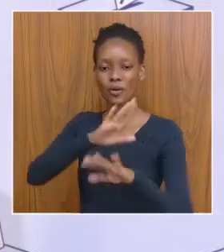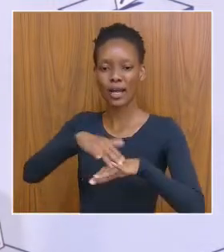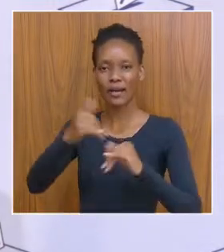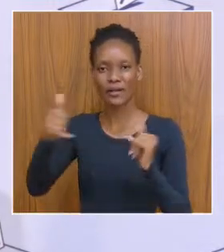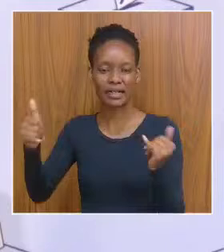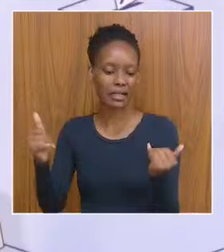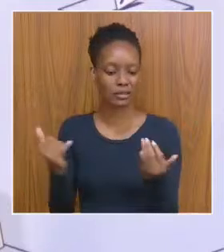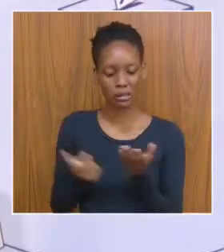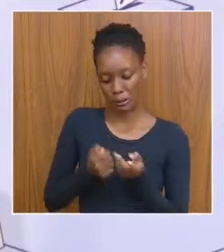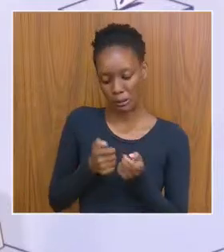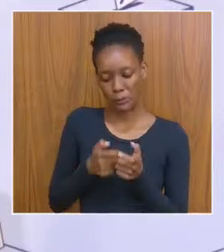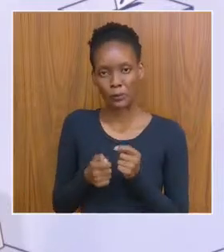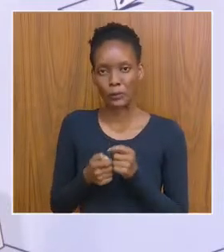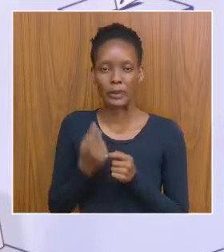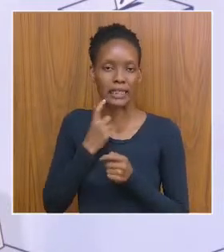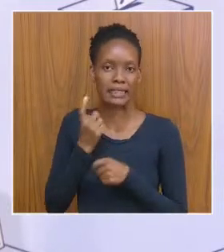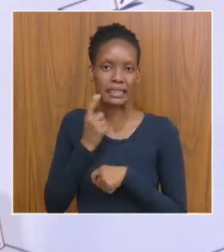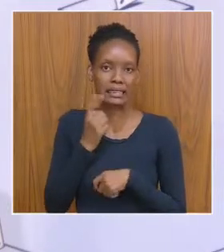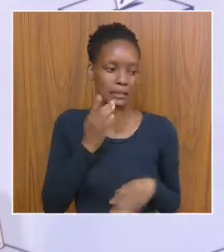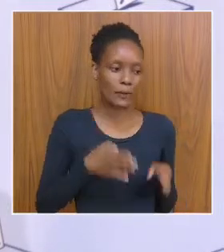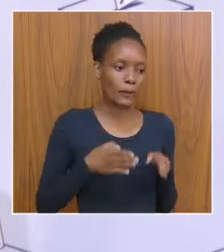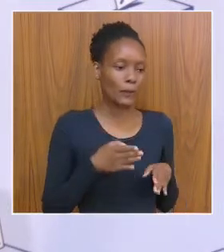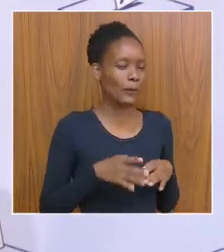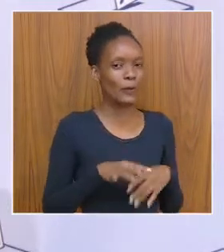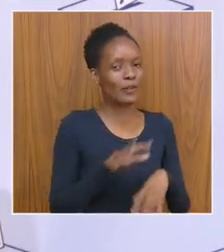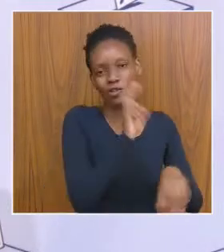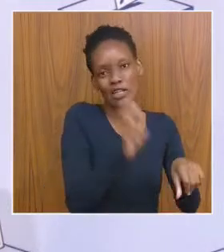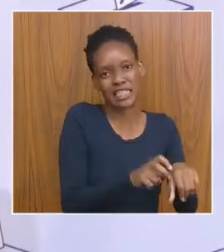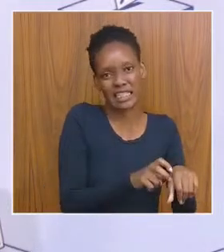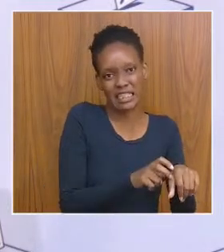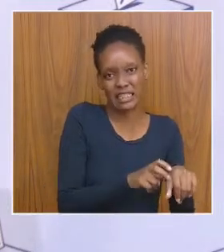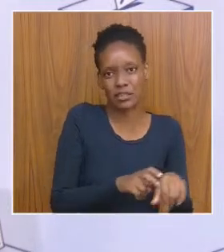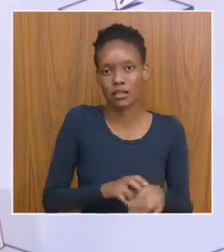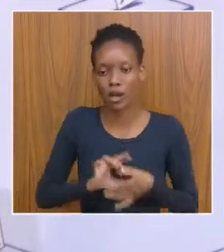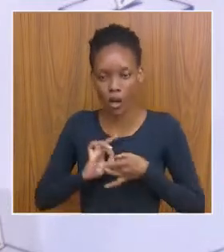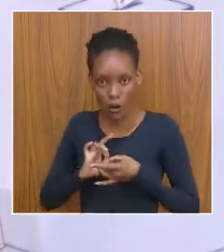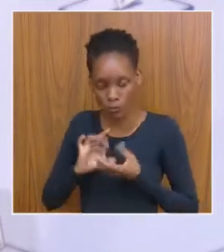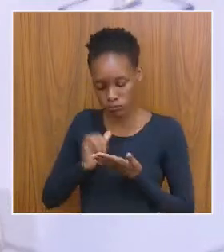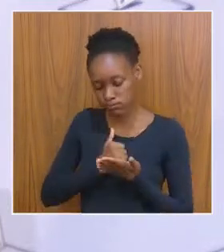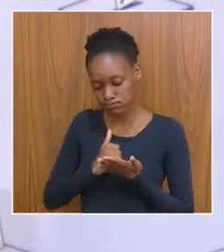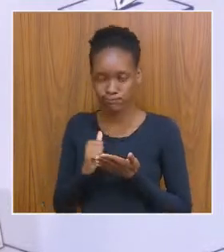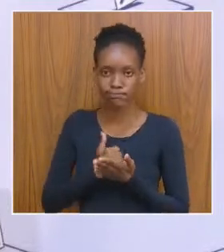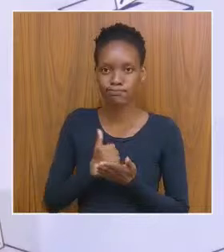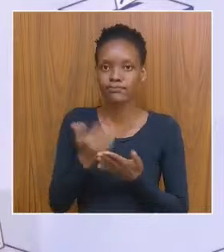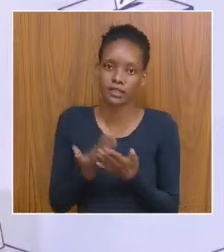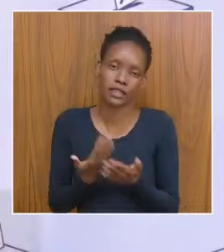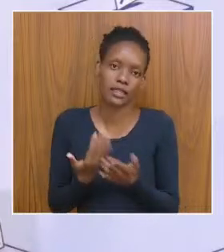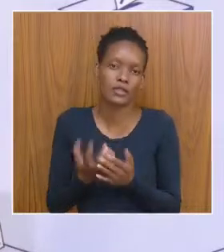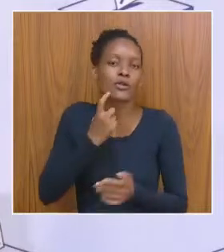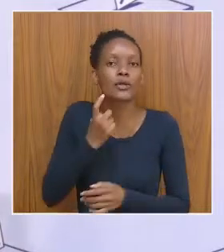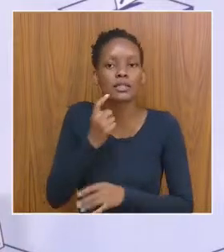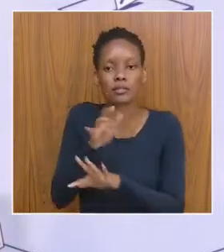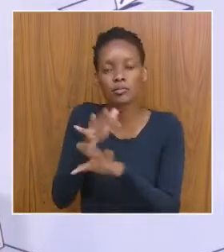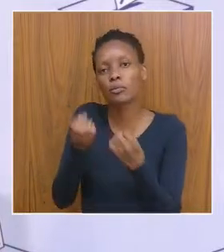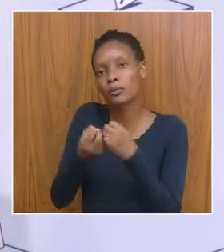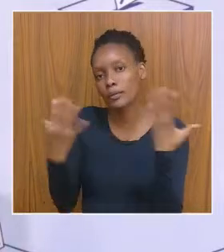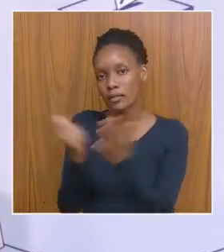them convenience of not going to a voting station to access points of representation. Thanks, Kate.